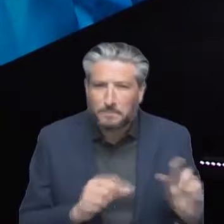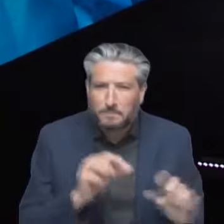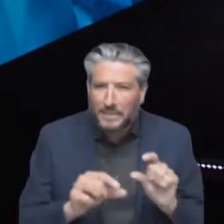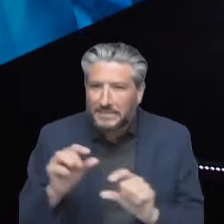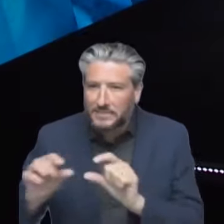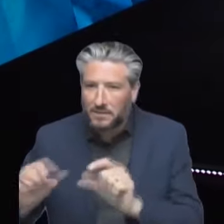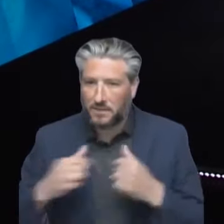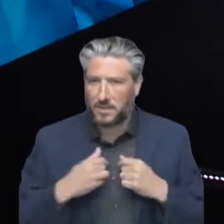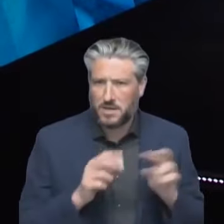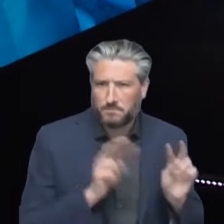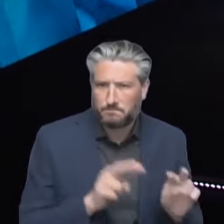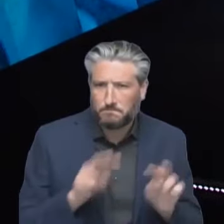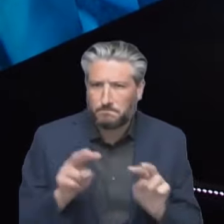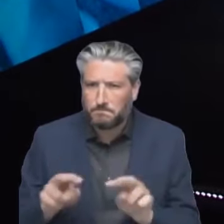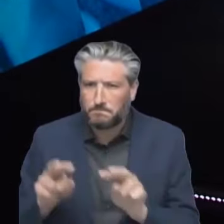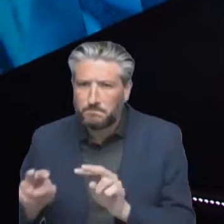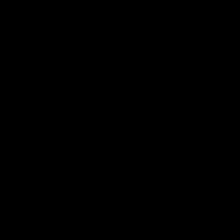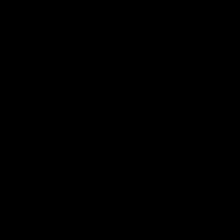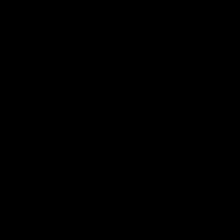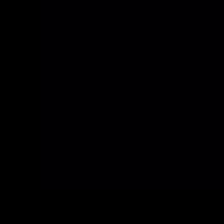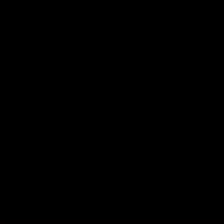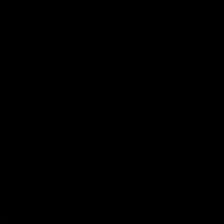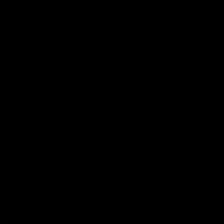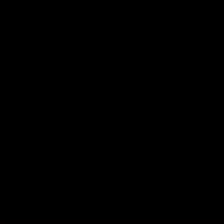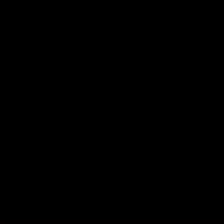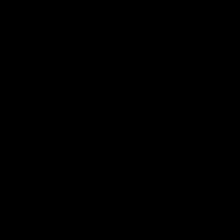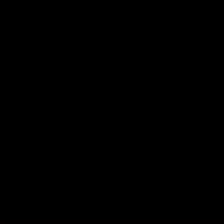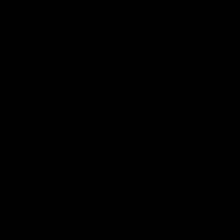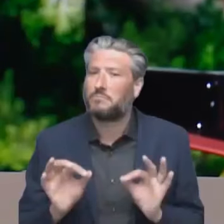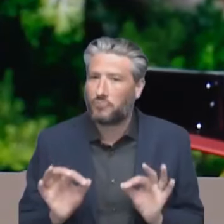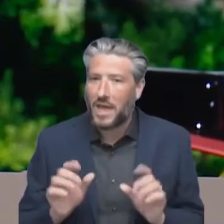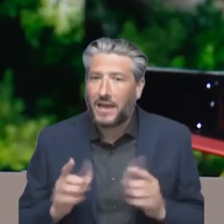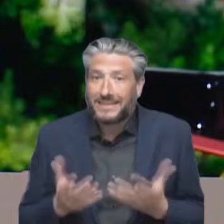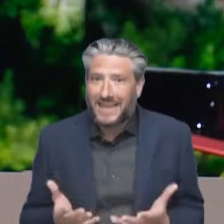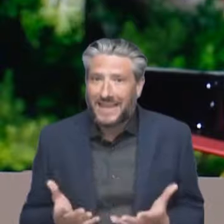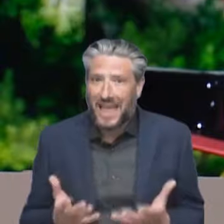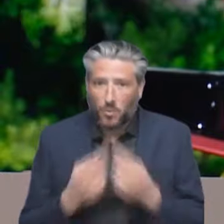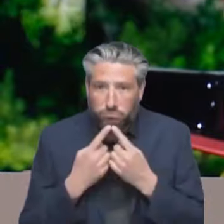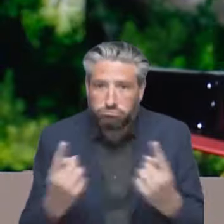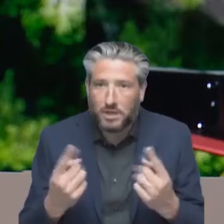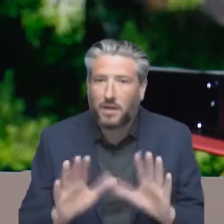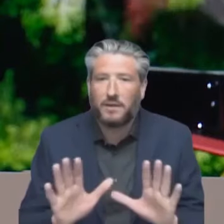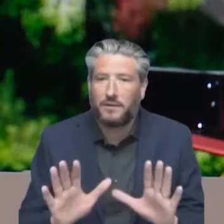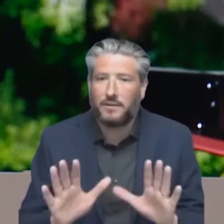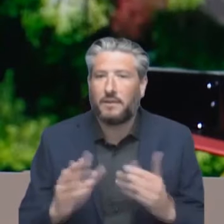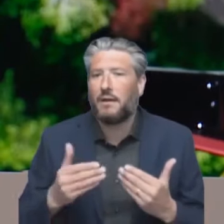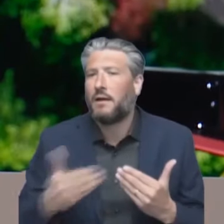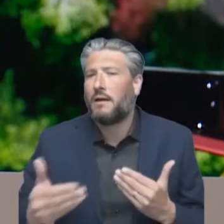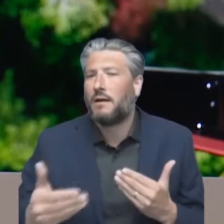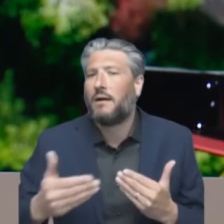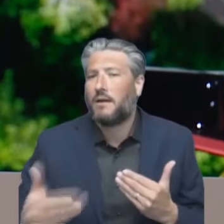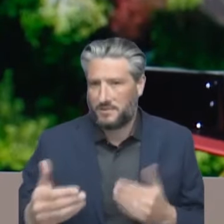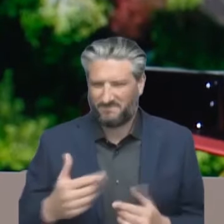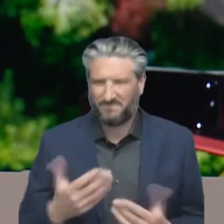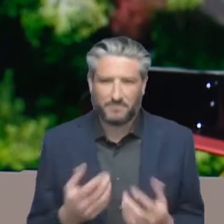So I don't want to be But I think that with the production